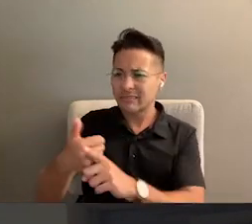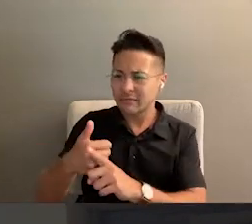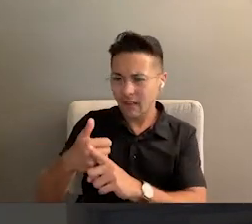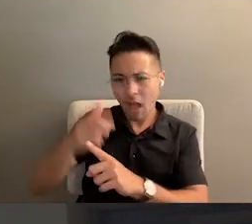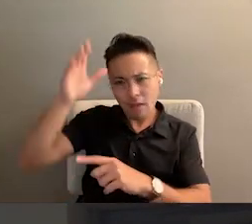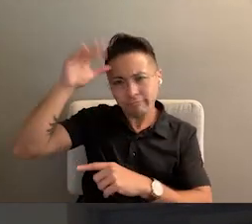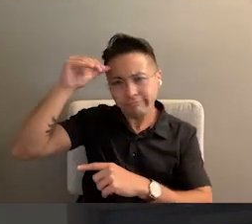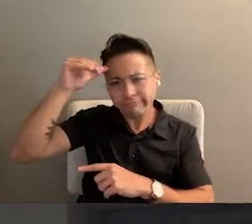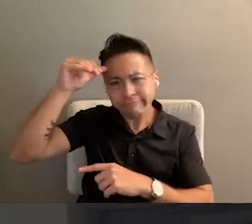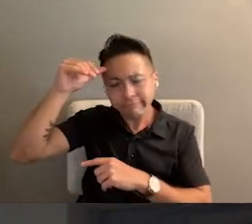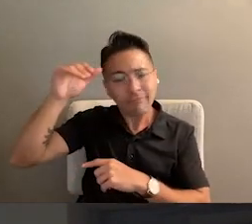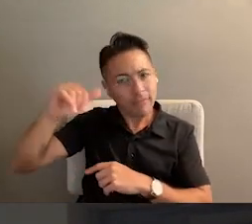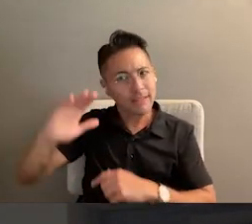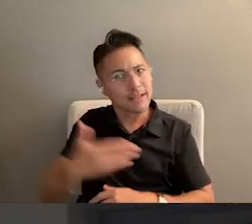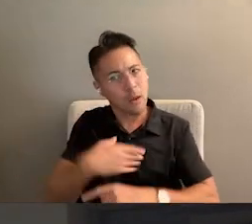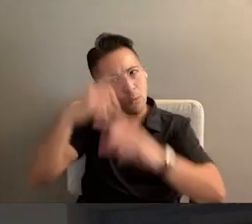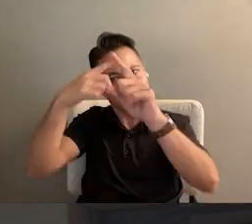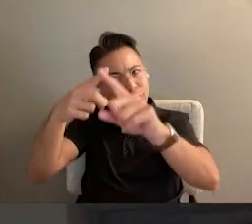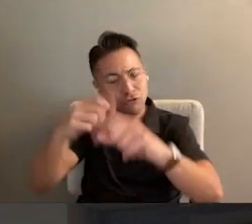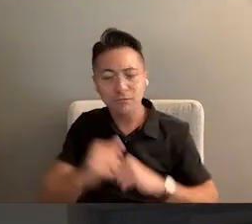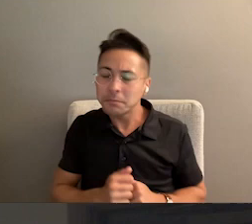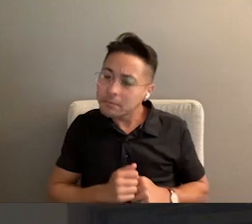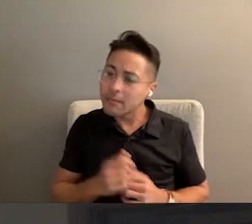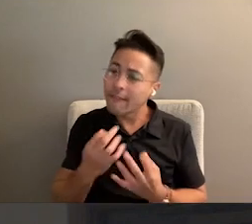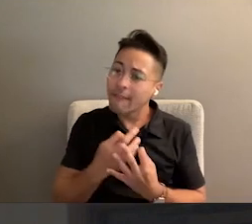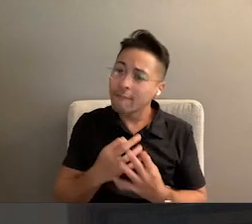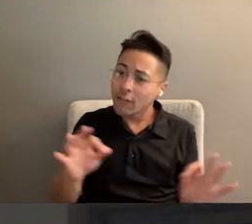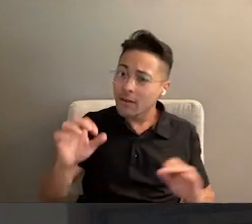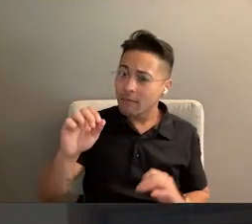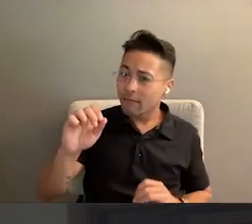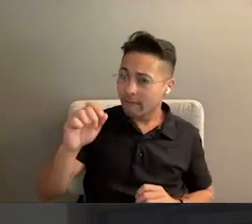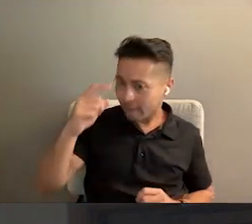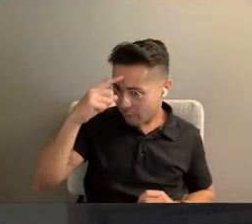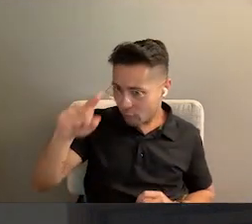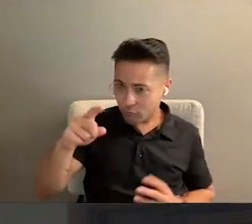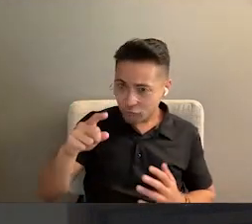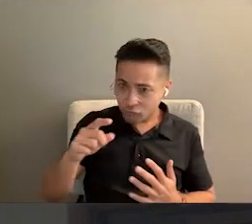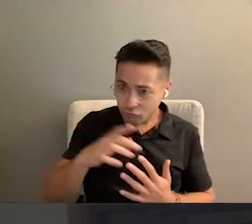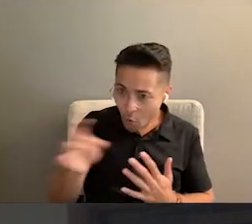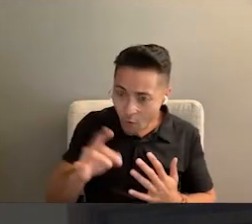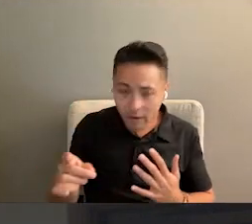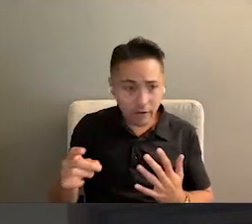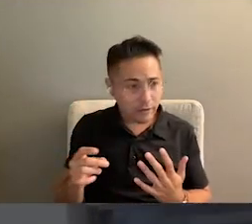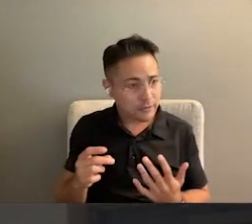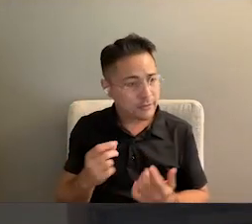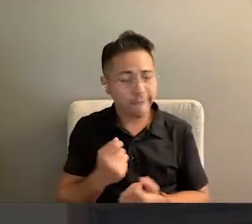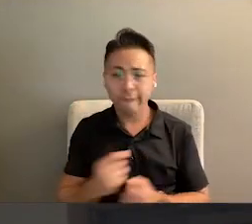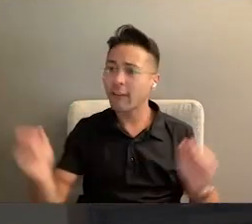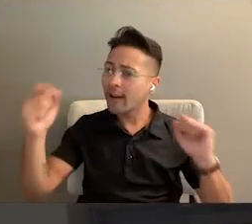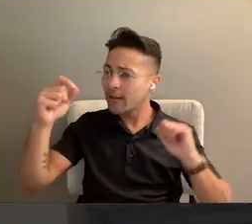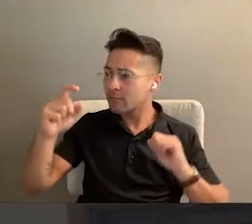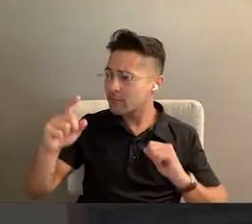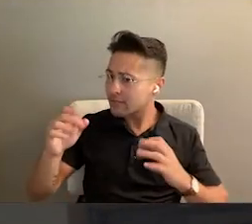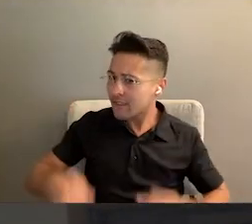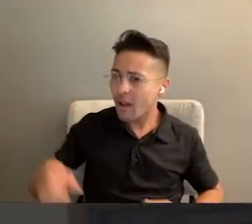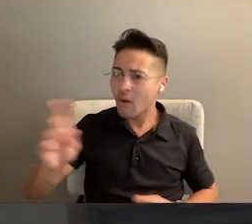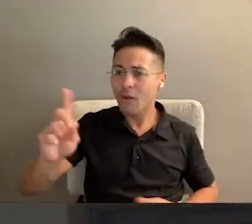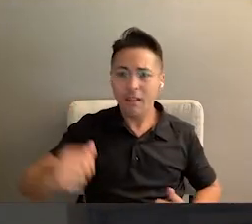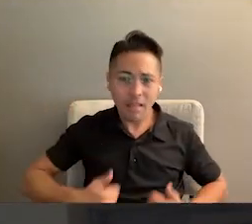CDC Plus operates on the principles of self-determination. Okay, so freedom of